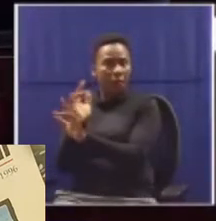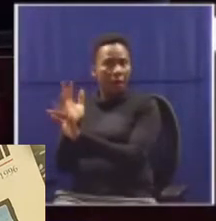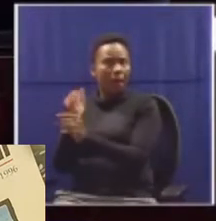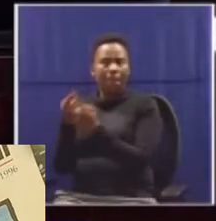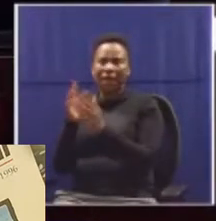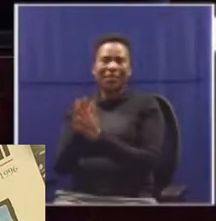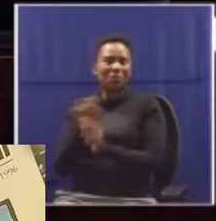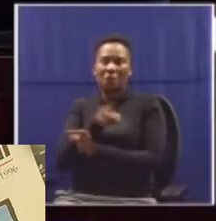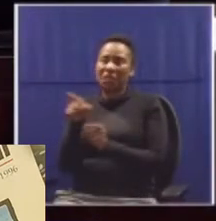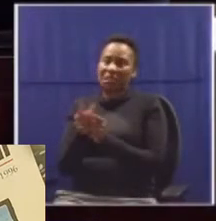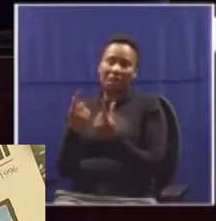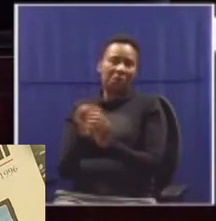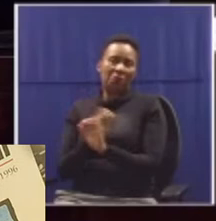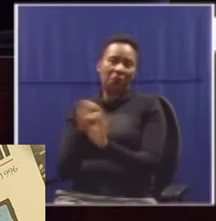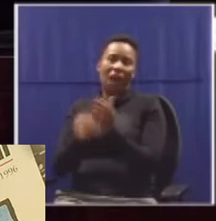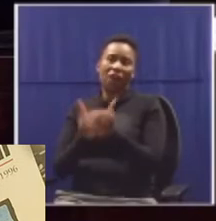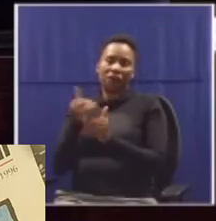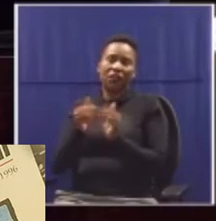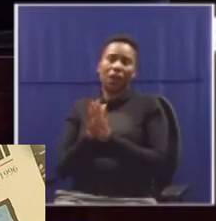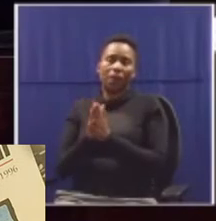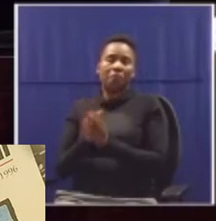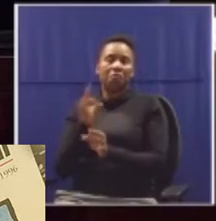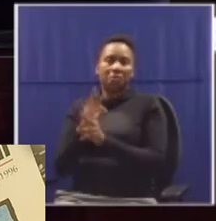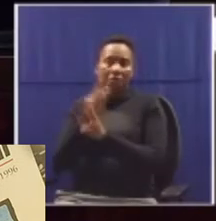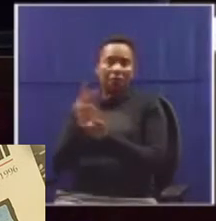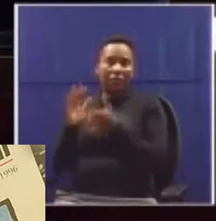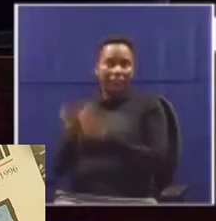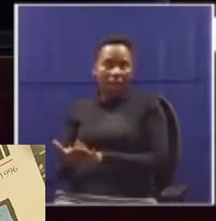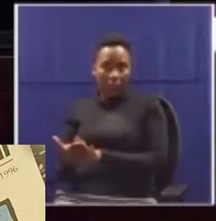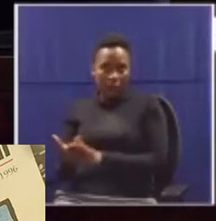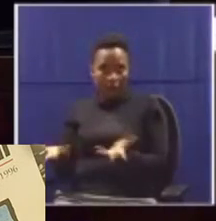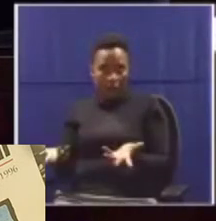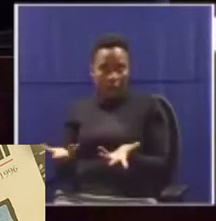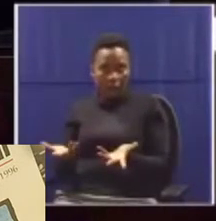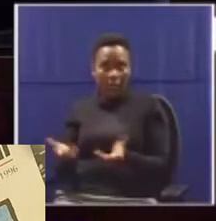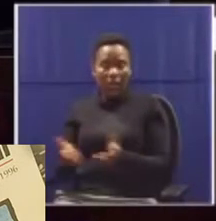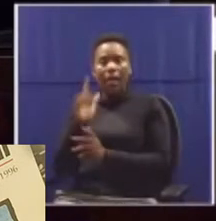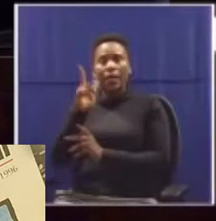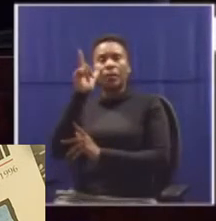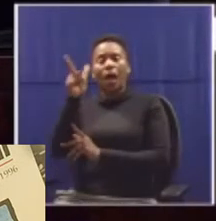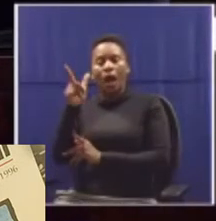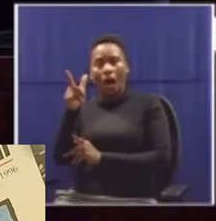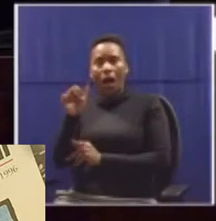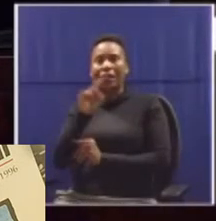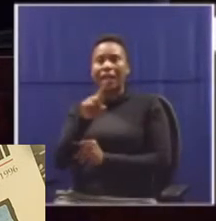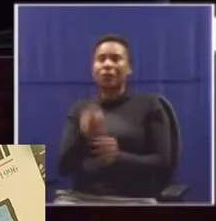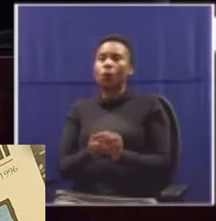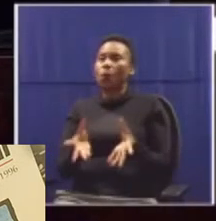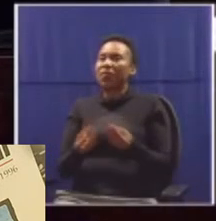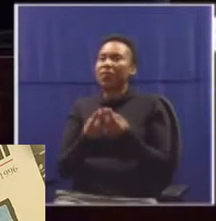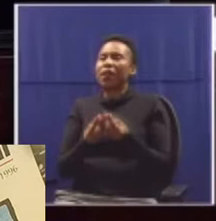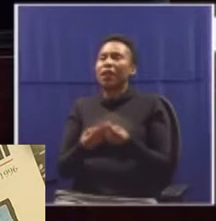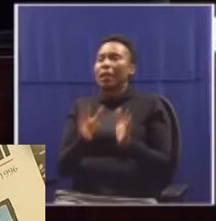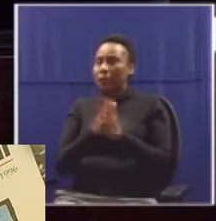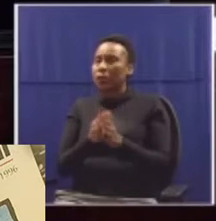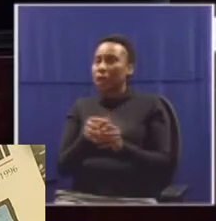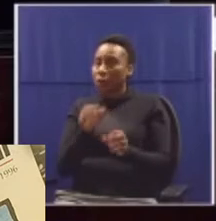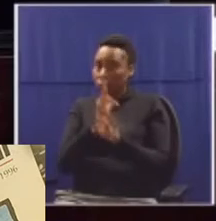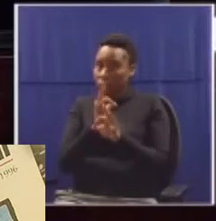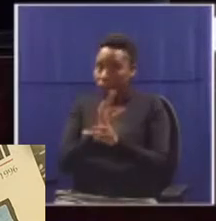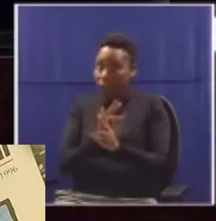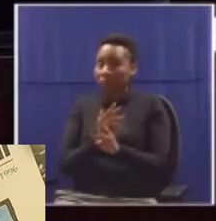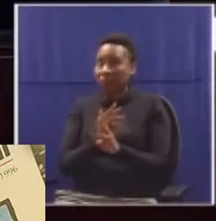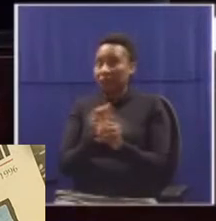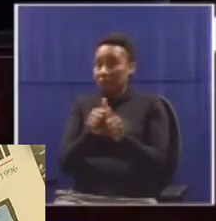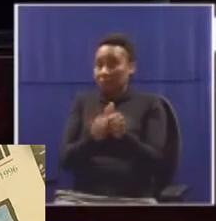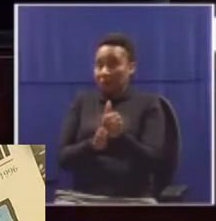all after the death of parents these lead to complications later on when siblings and family members fight these